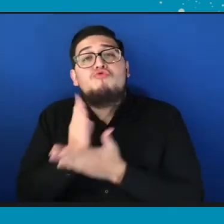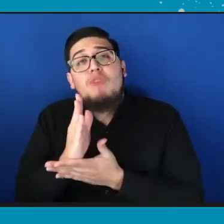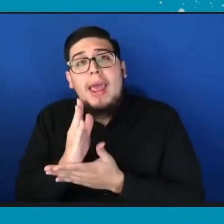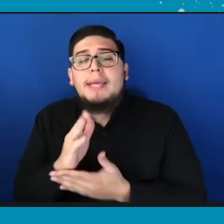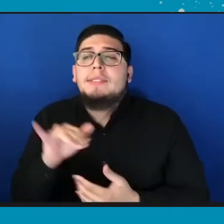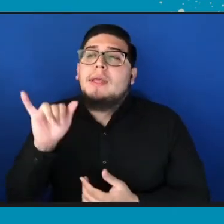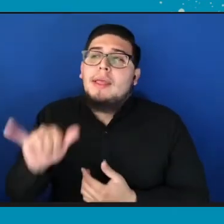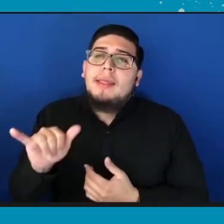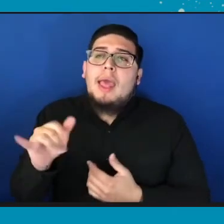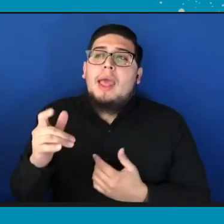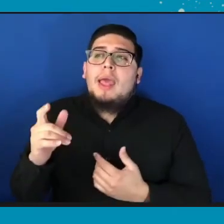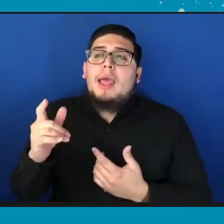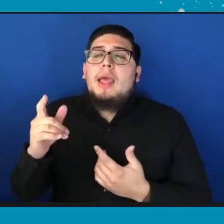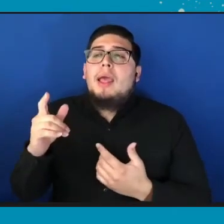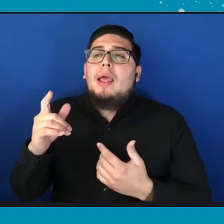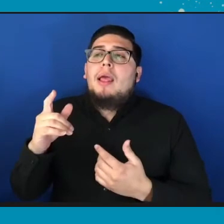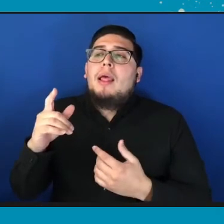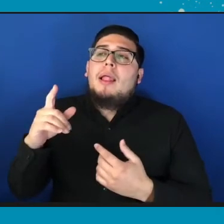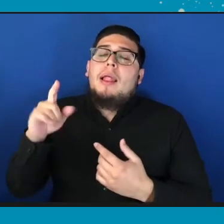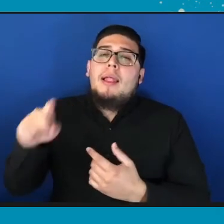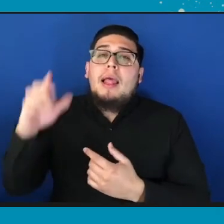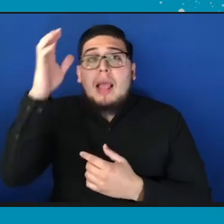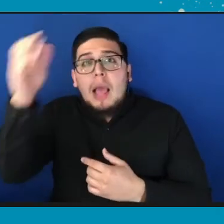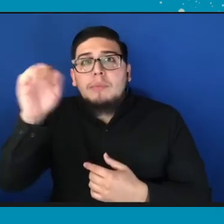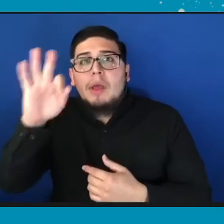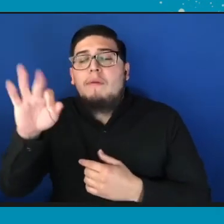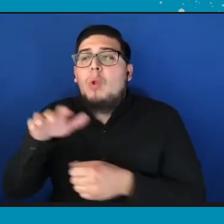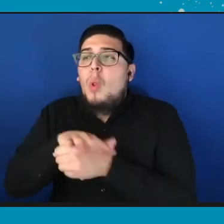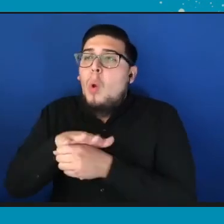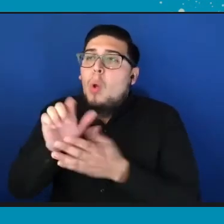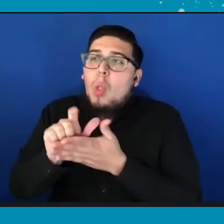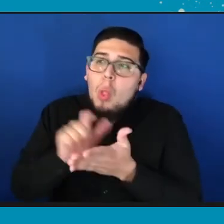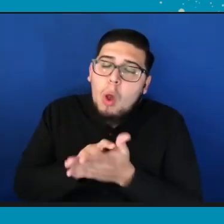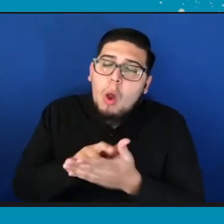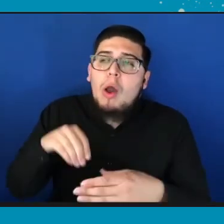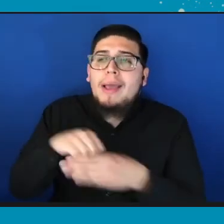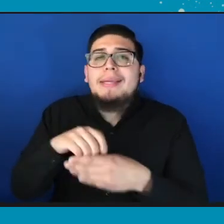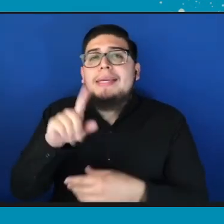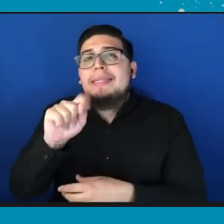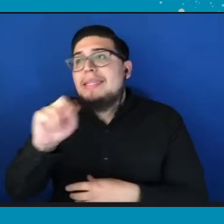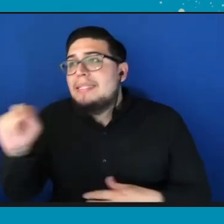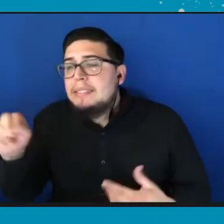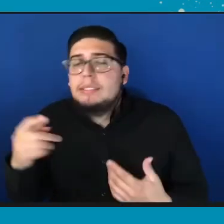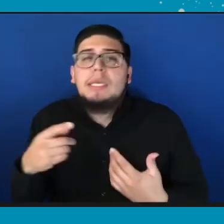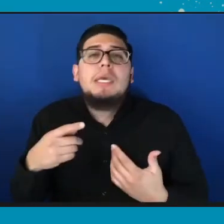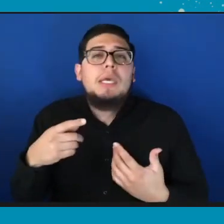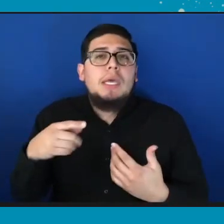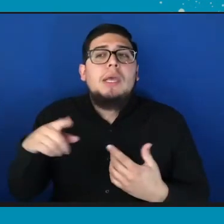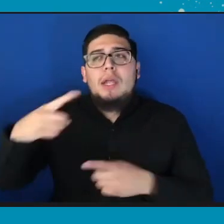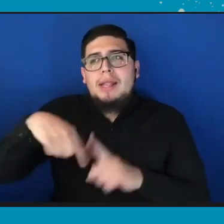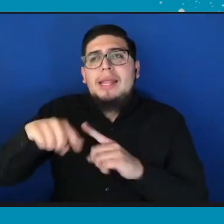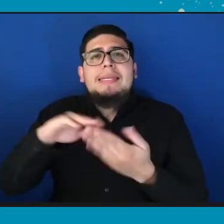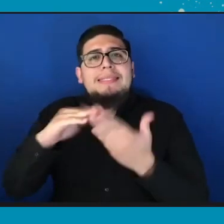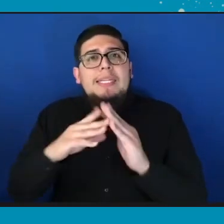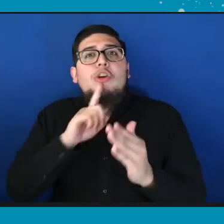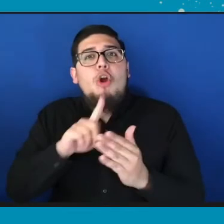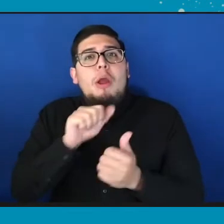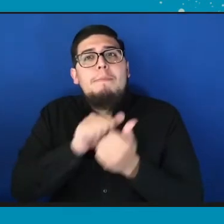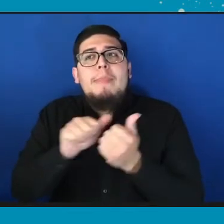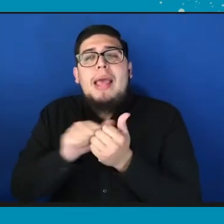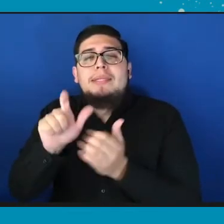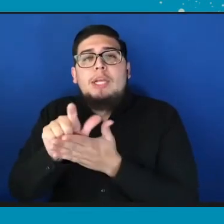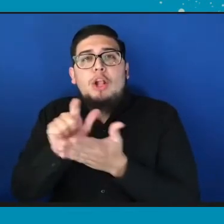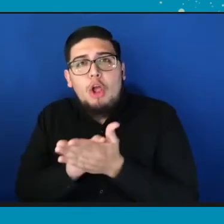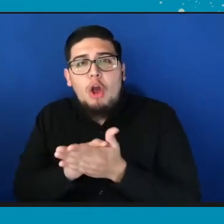of local laws is pretty prominent in Tennessee and other parts of the South. That is local. Cities are passing laws like living wage